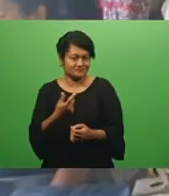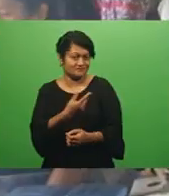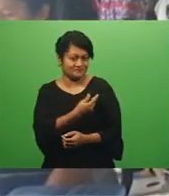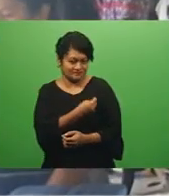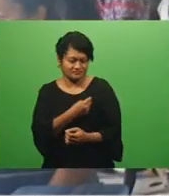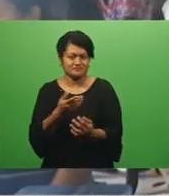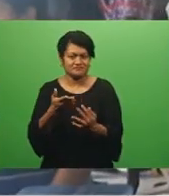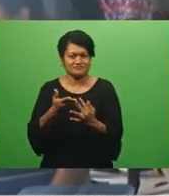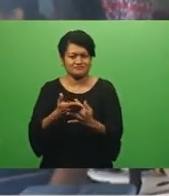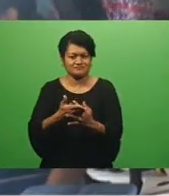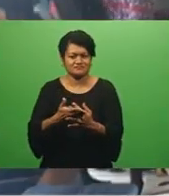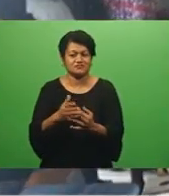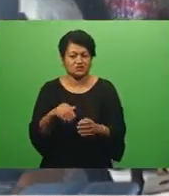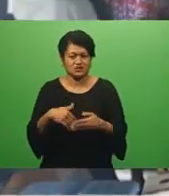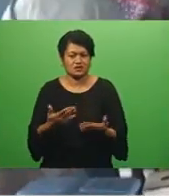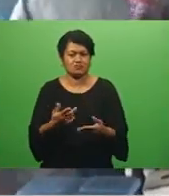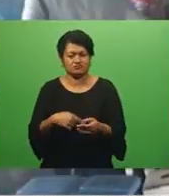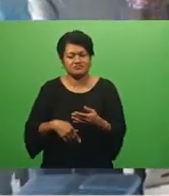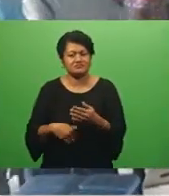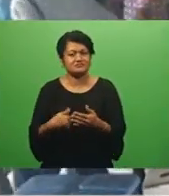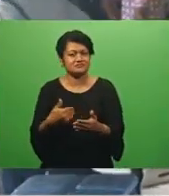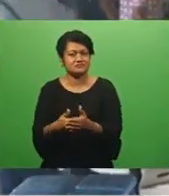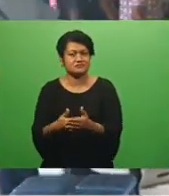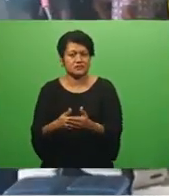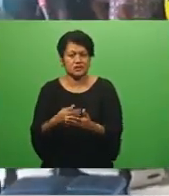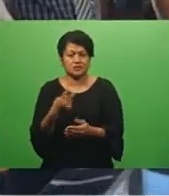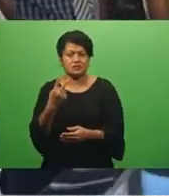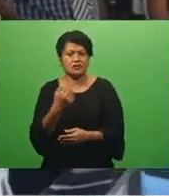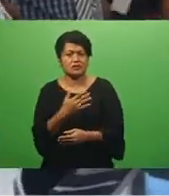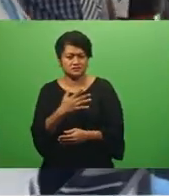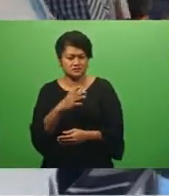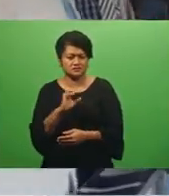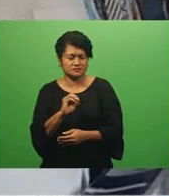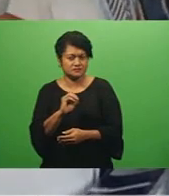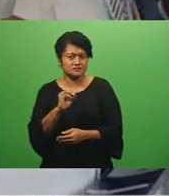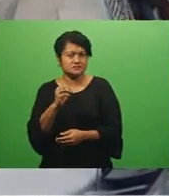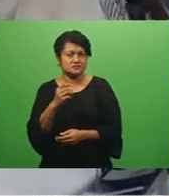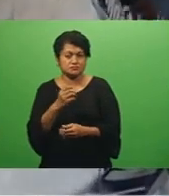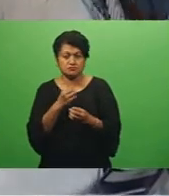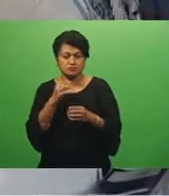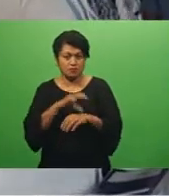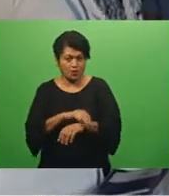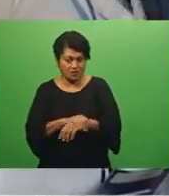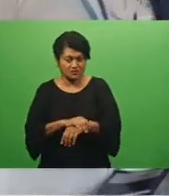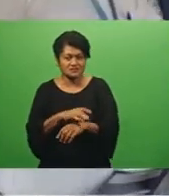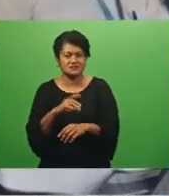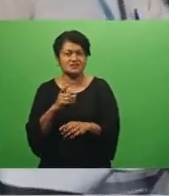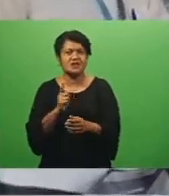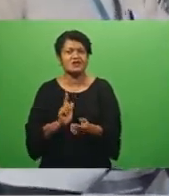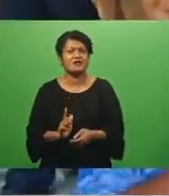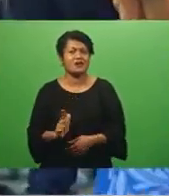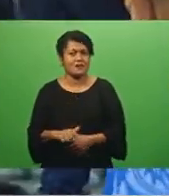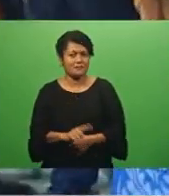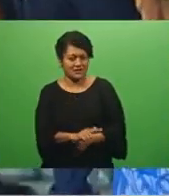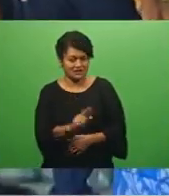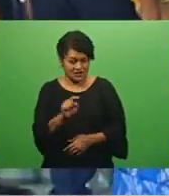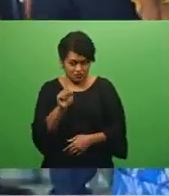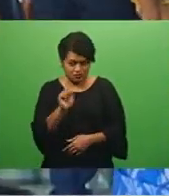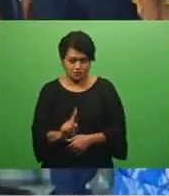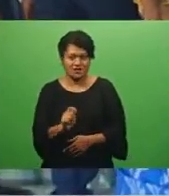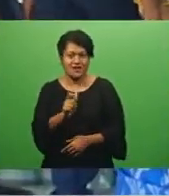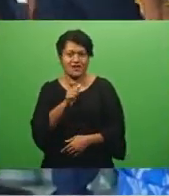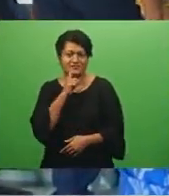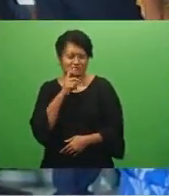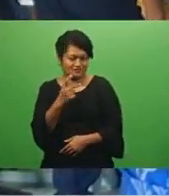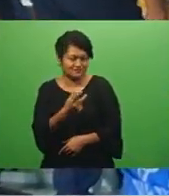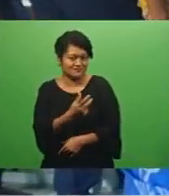Initiative. 252 police officers also received their dose of vaccination at the Lambasa police station this afternoon in this first wave